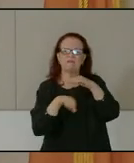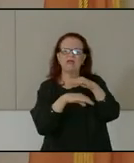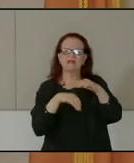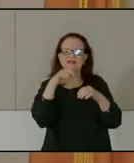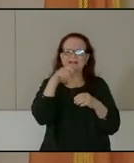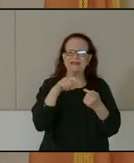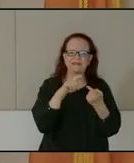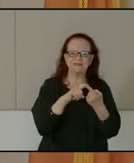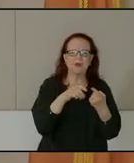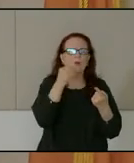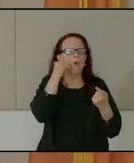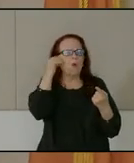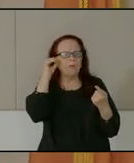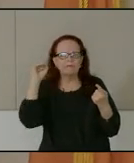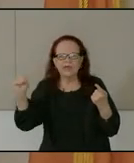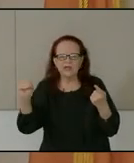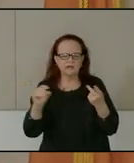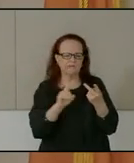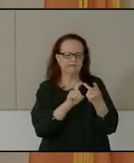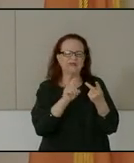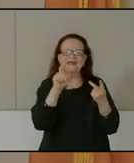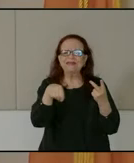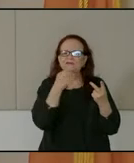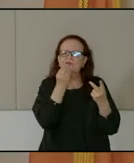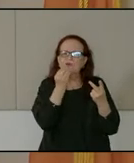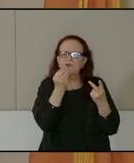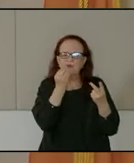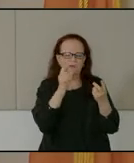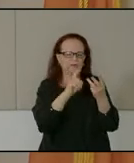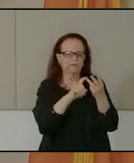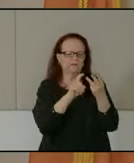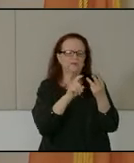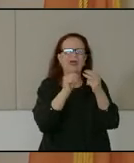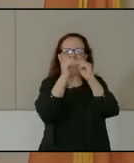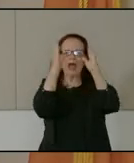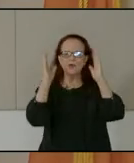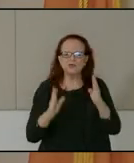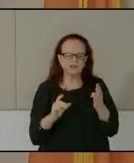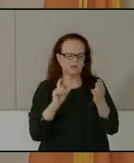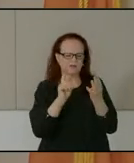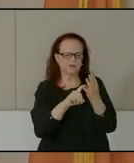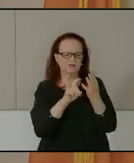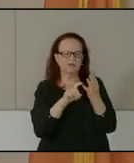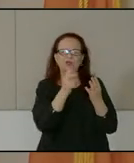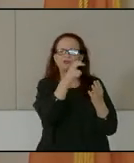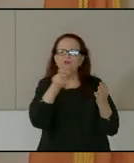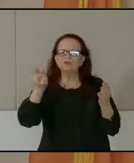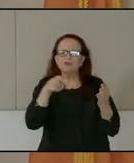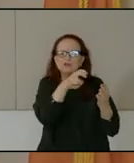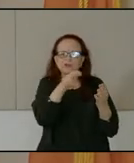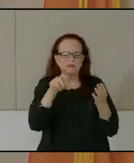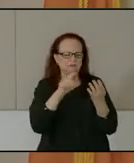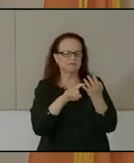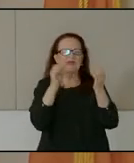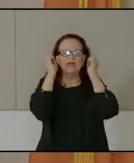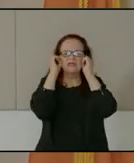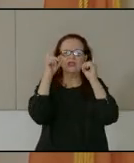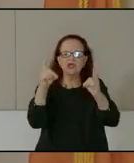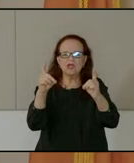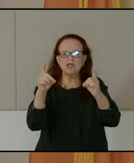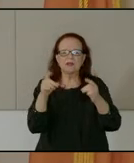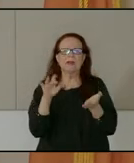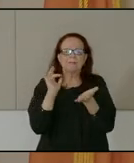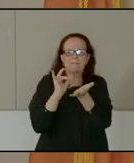homeless. They need food, housing, transportation, education,